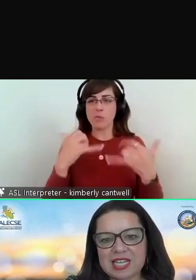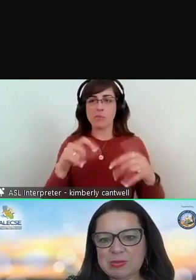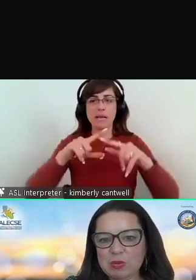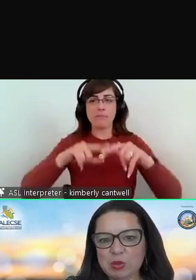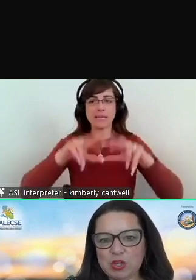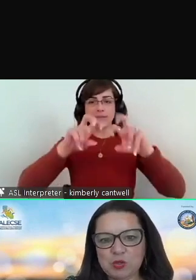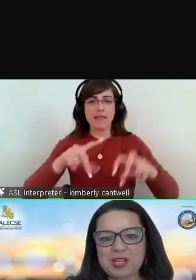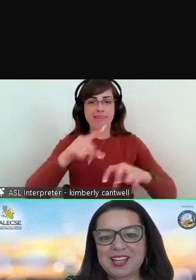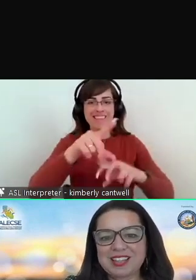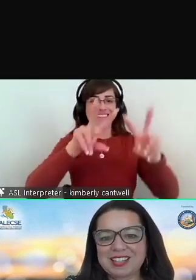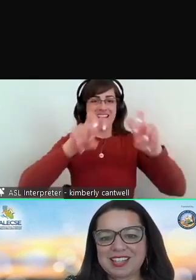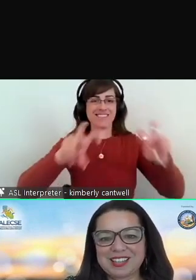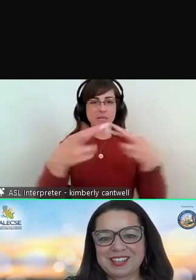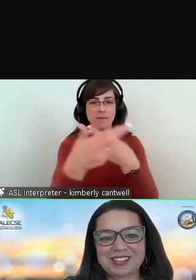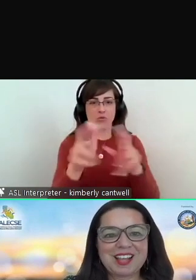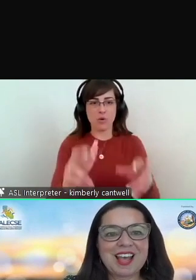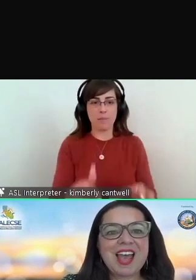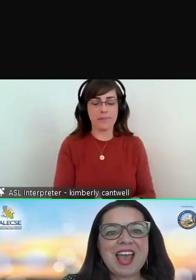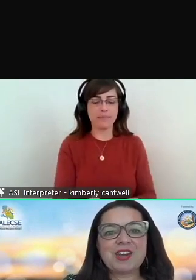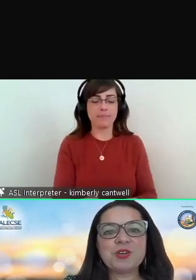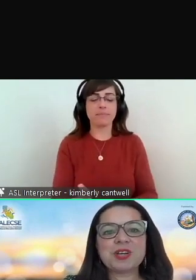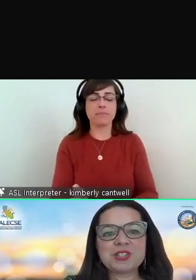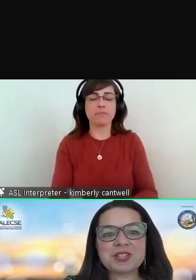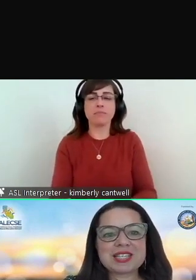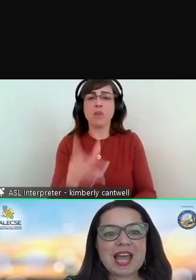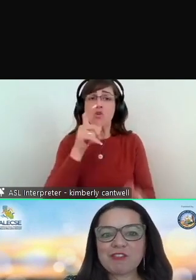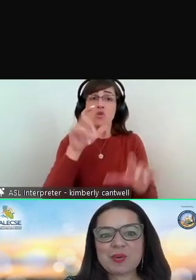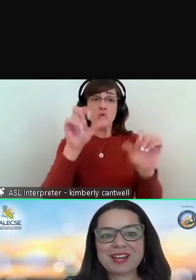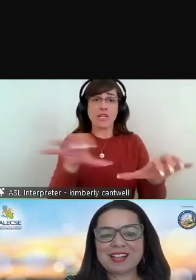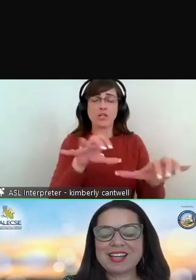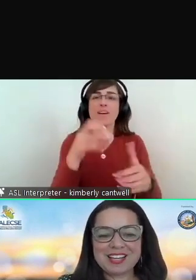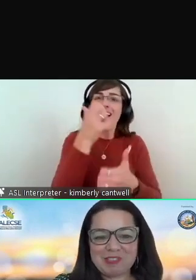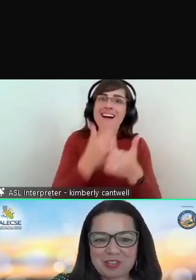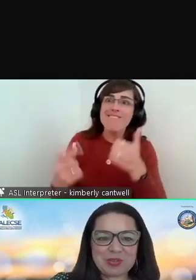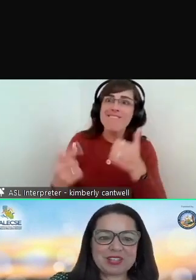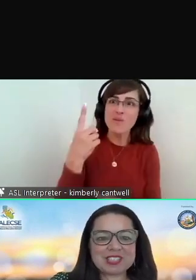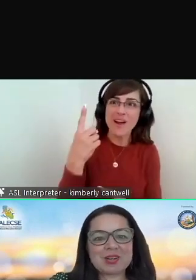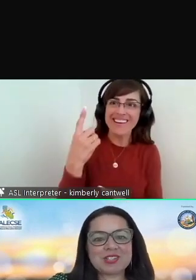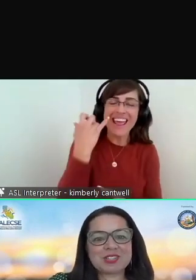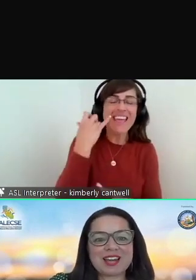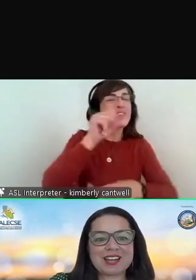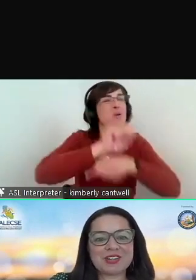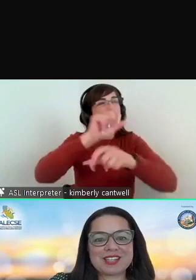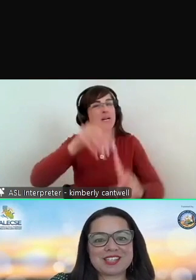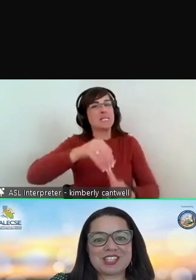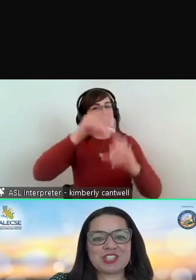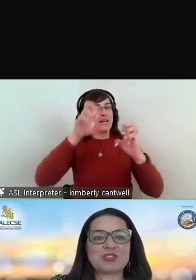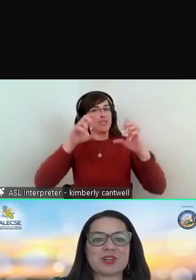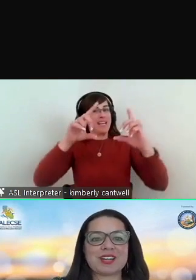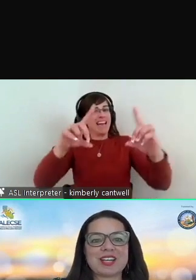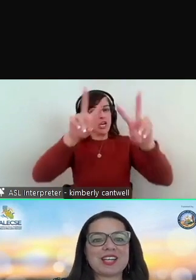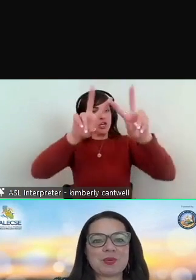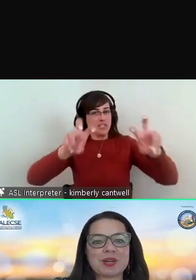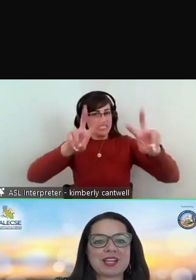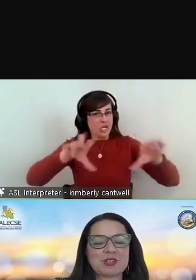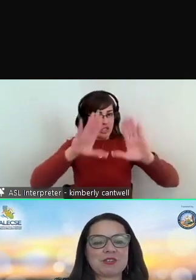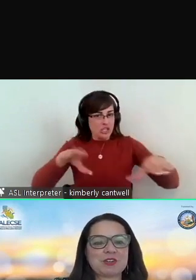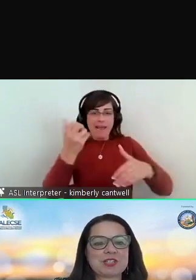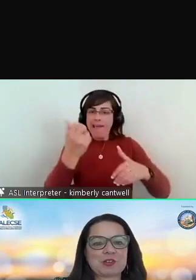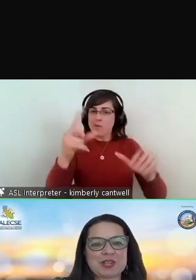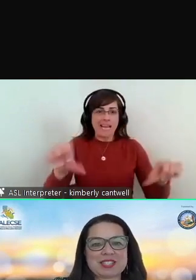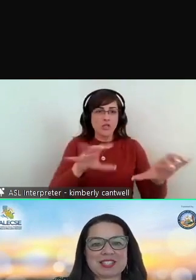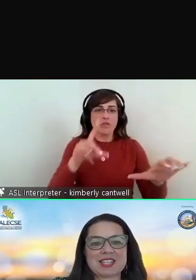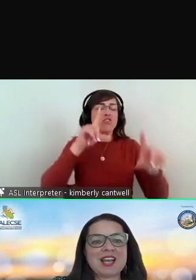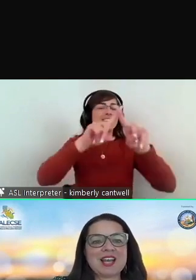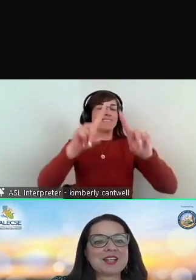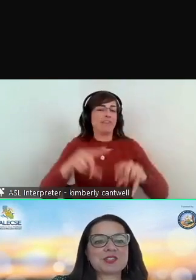an assessment room. And who can do these? Everyone. If you work in special ed and you're assessing children, anyone can do it for